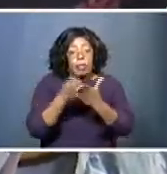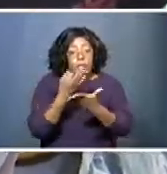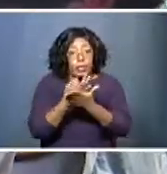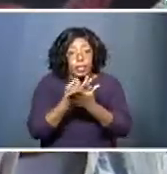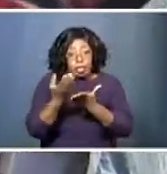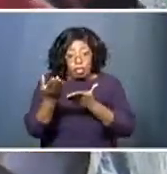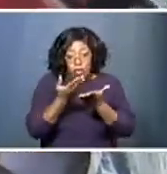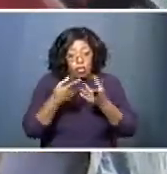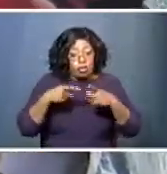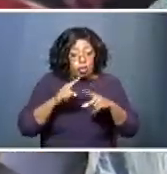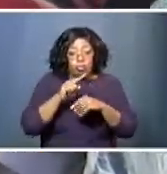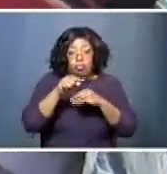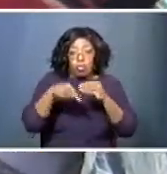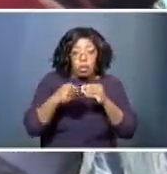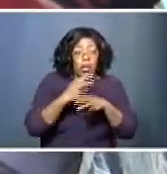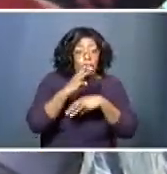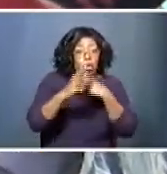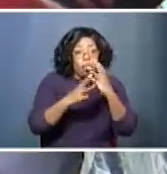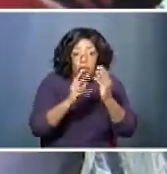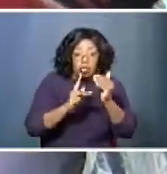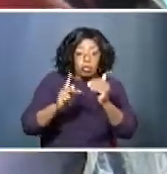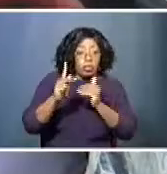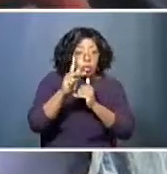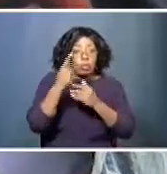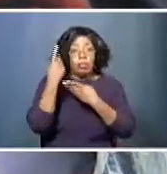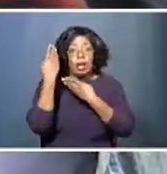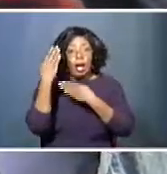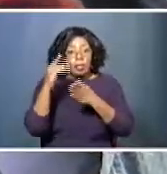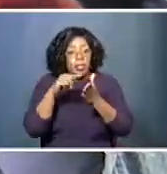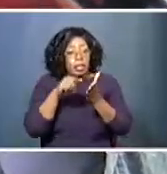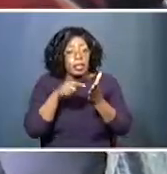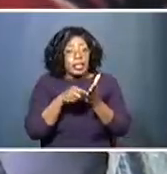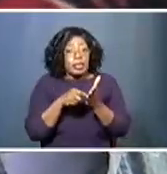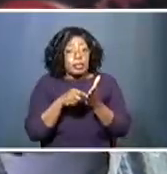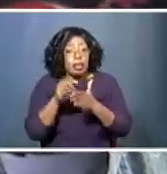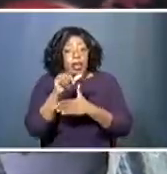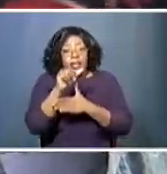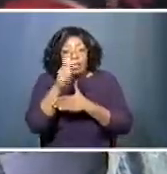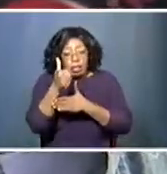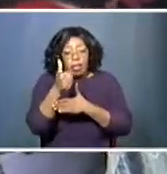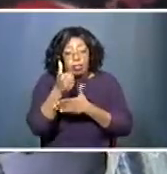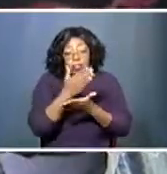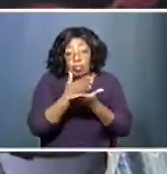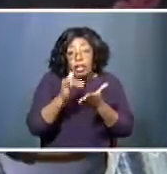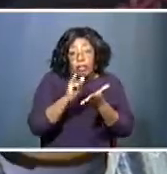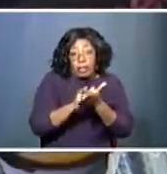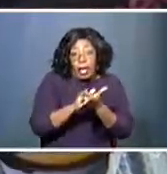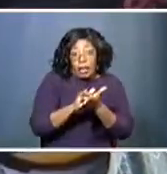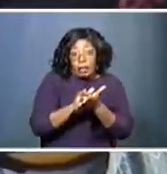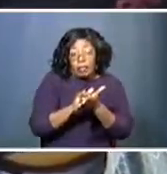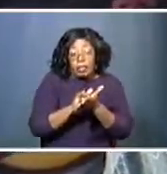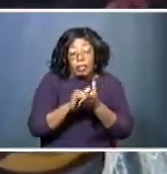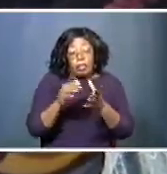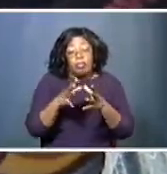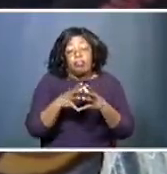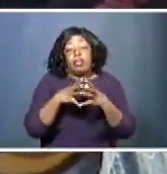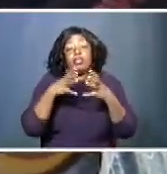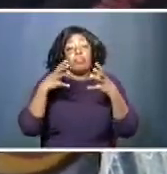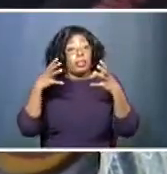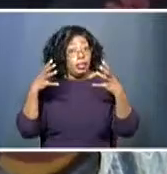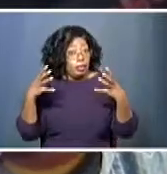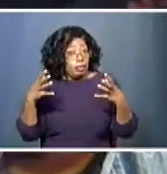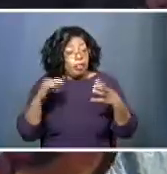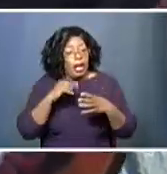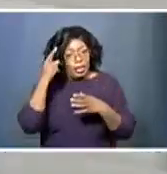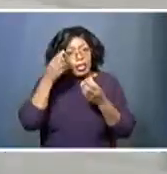it every year. They go around the world promoting the Bahamas, and this is just another element of that on a bigger scale. But yes,